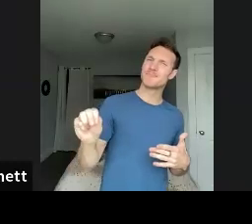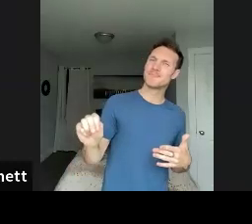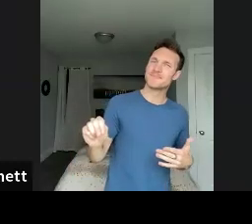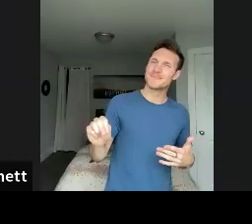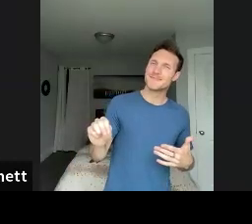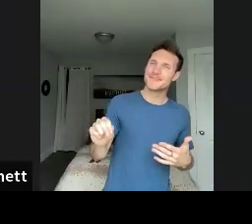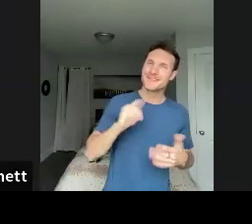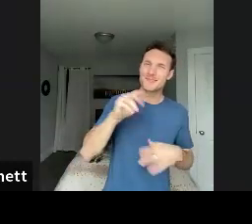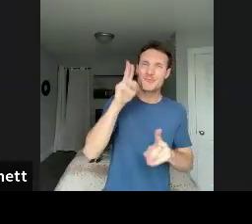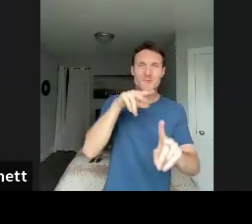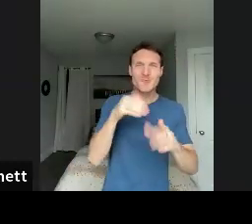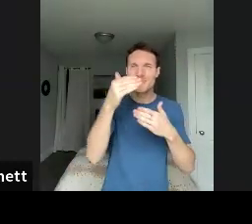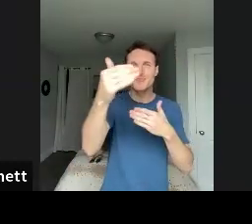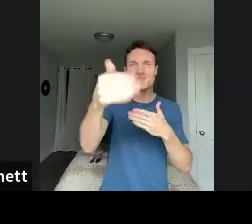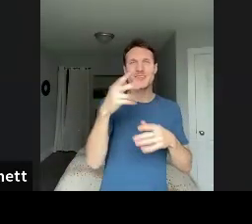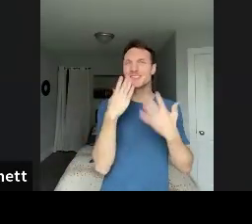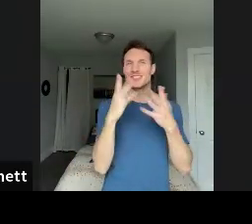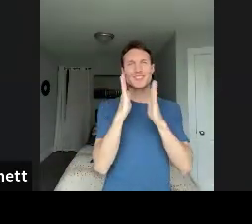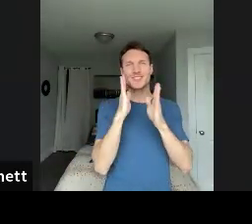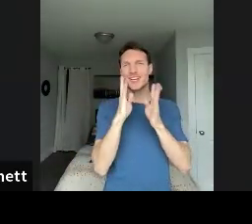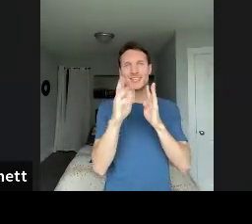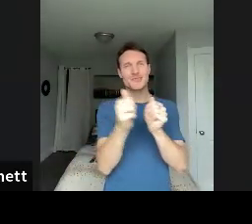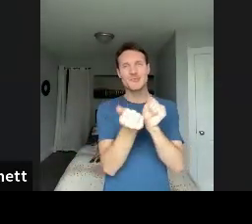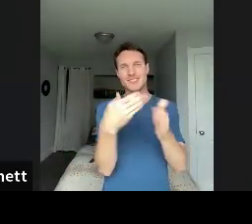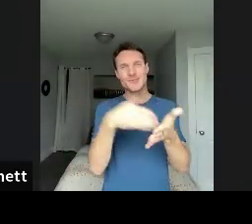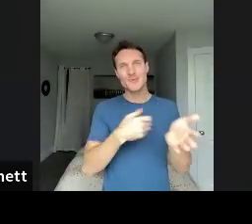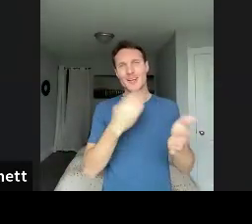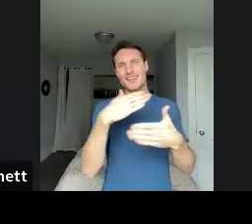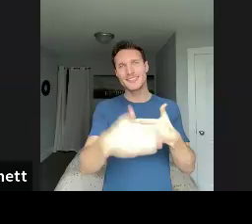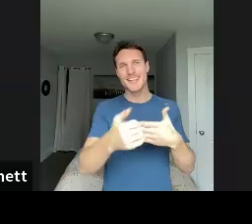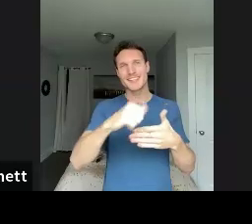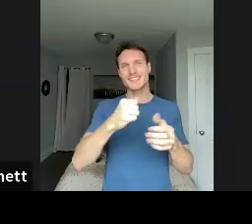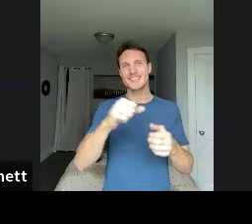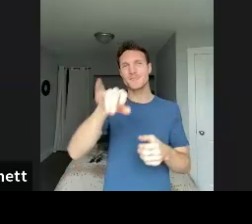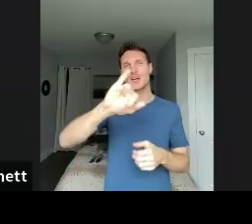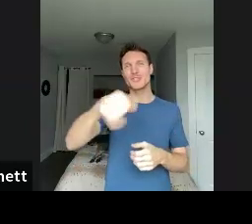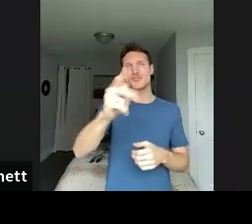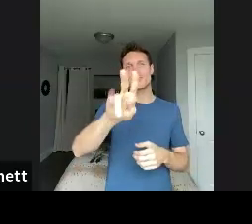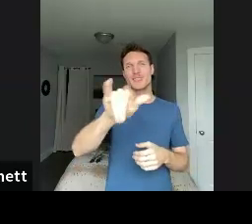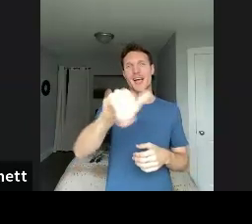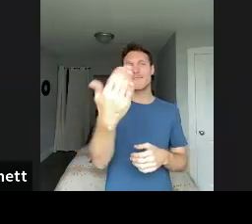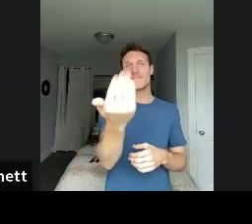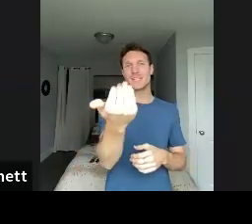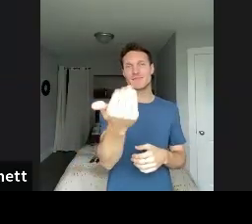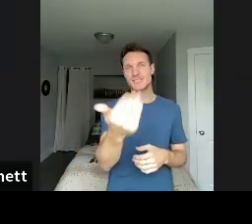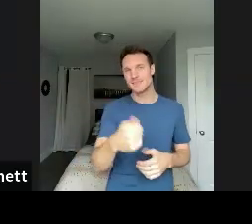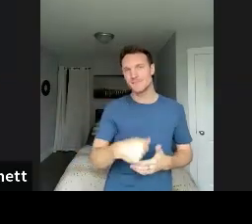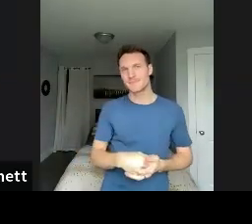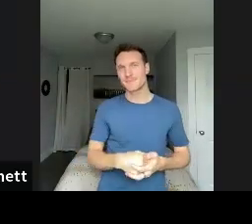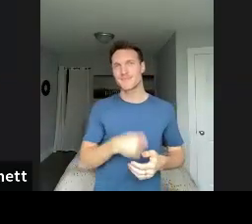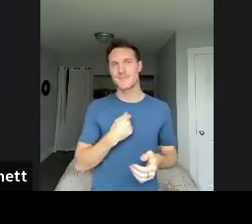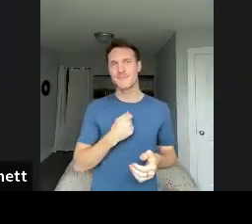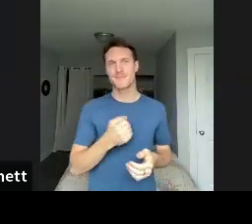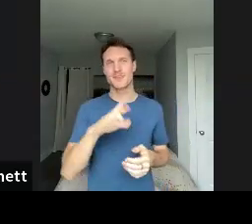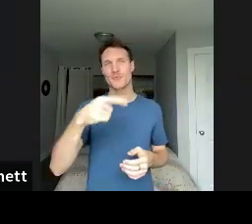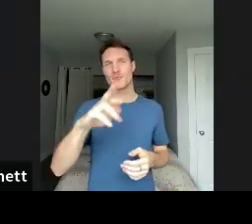look forward to talking to you again at our next session, July 15th. Once again, registration for July